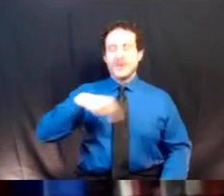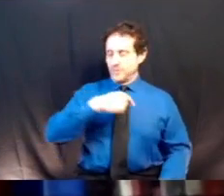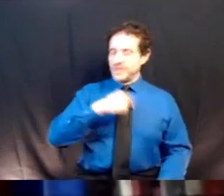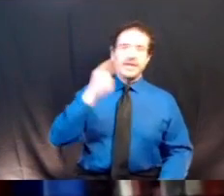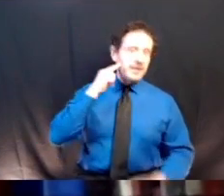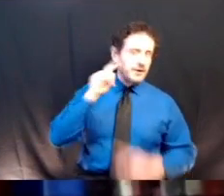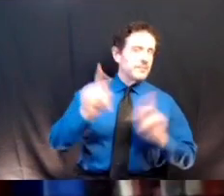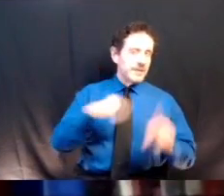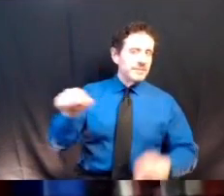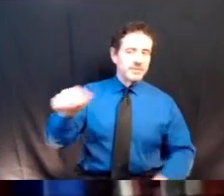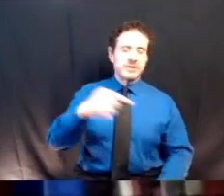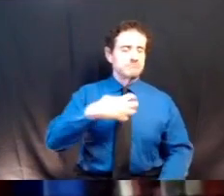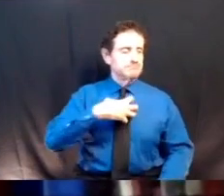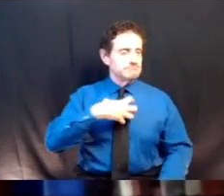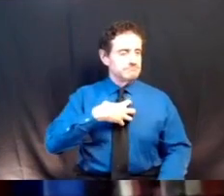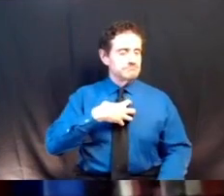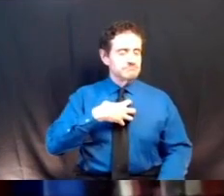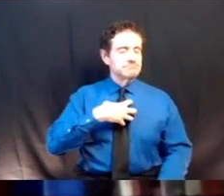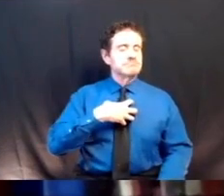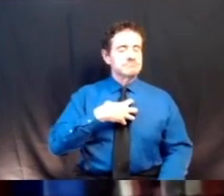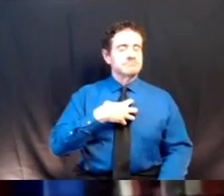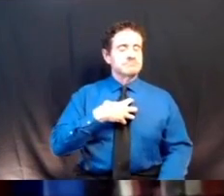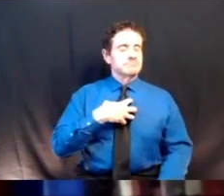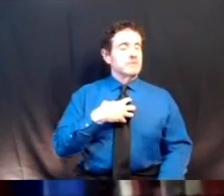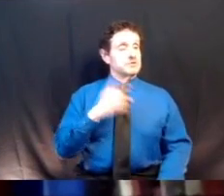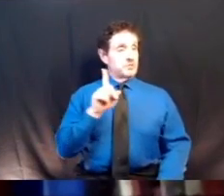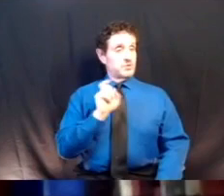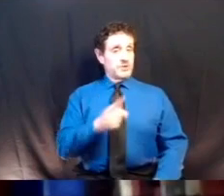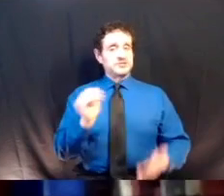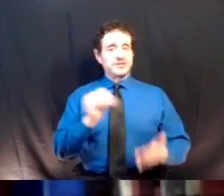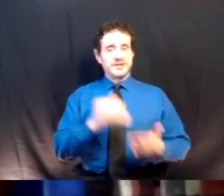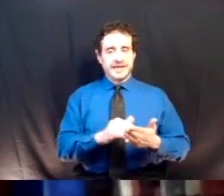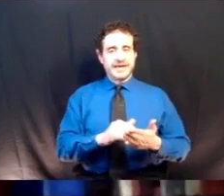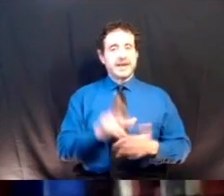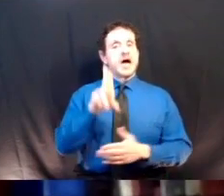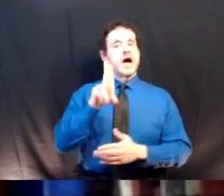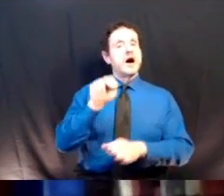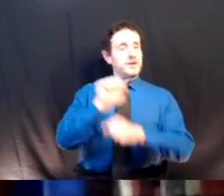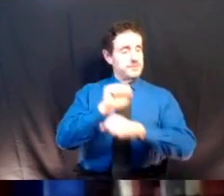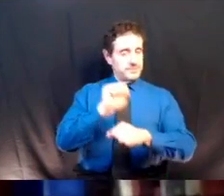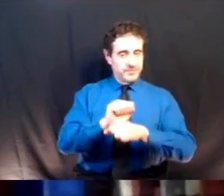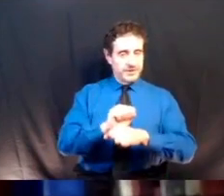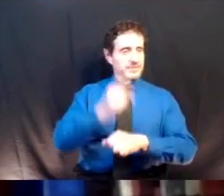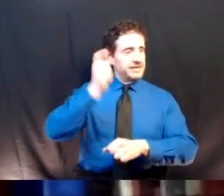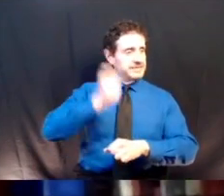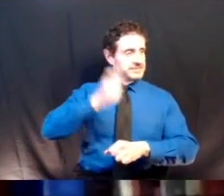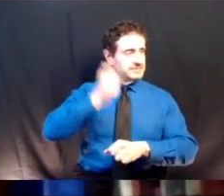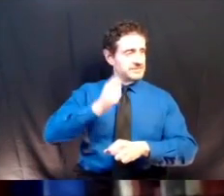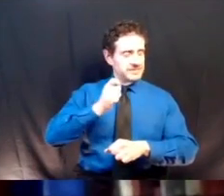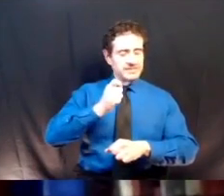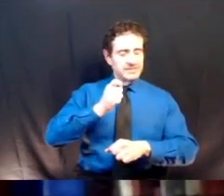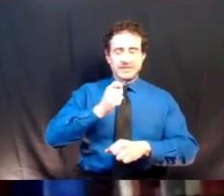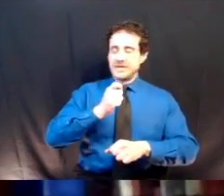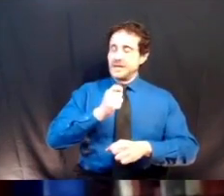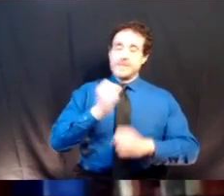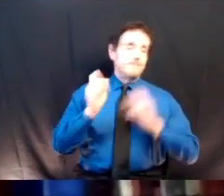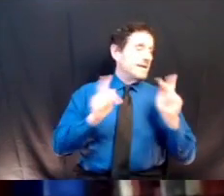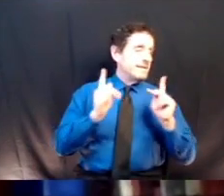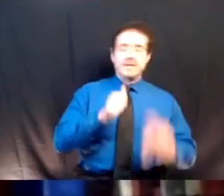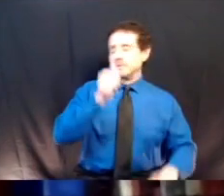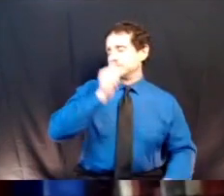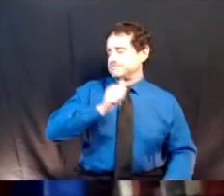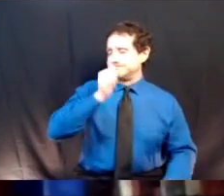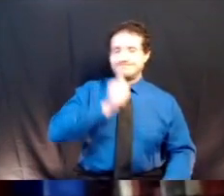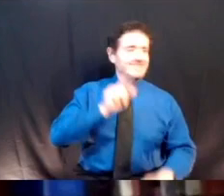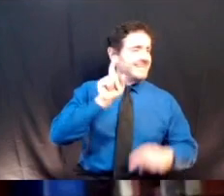Marcella Raymond is asking to ask again about unemployment. Folks they've lost so much patience, they can't pay their bills. And because